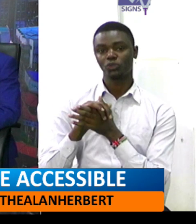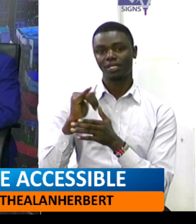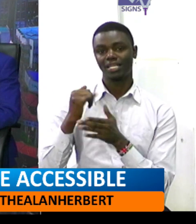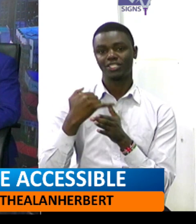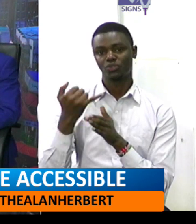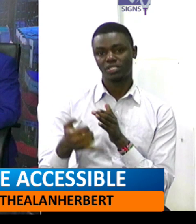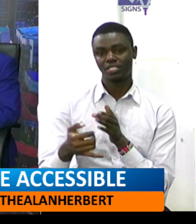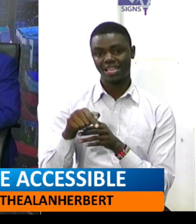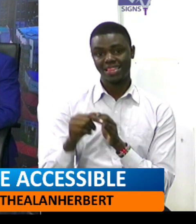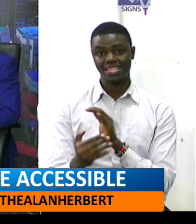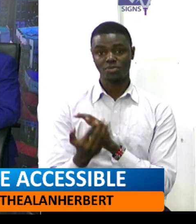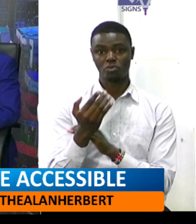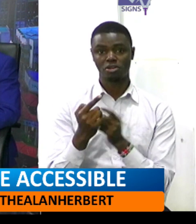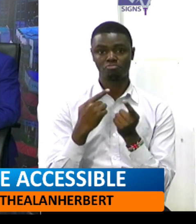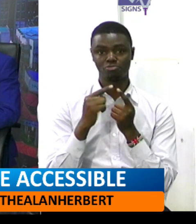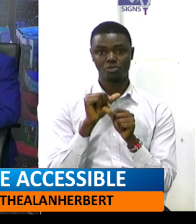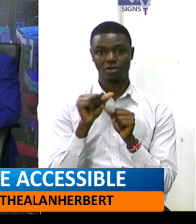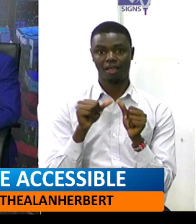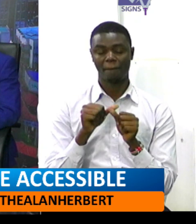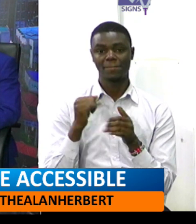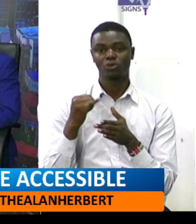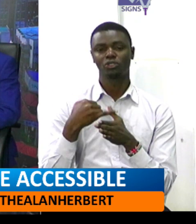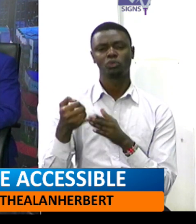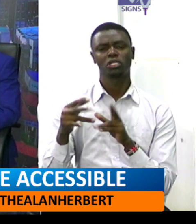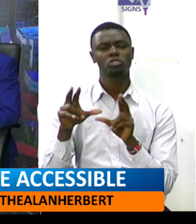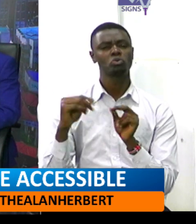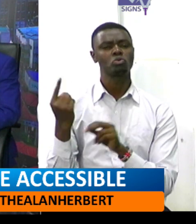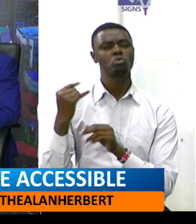Insurance. And this morning we are talking about insurance, but not just